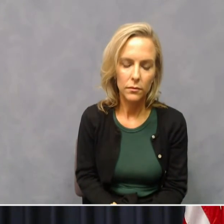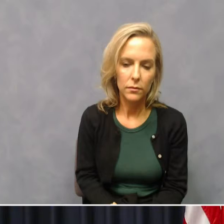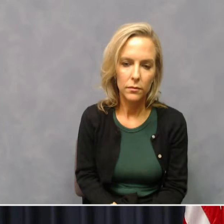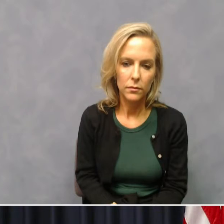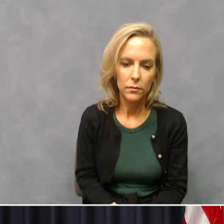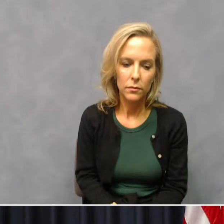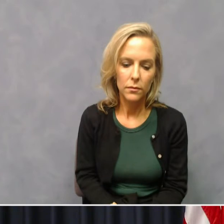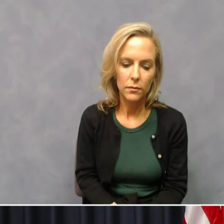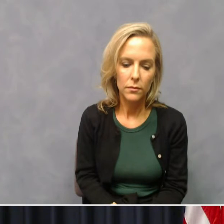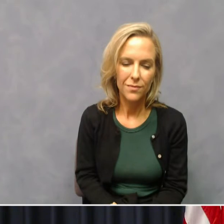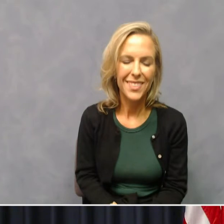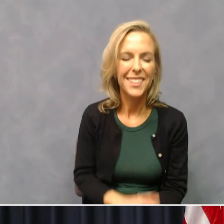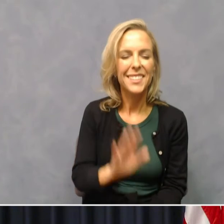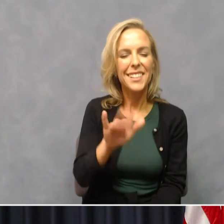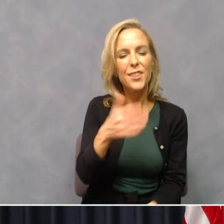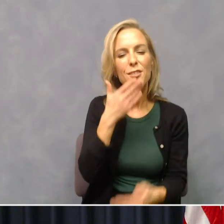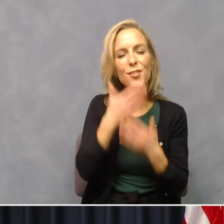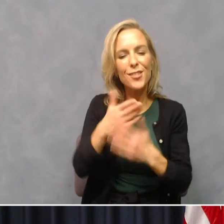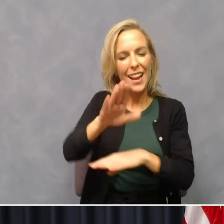Good afternoon, Governor.